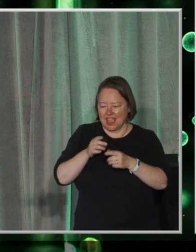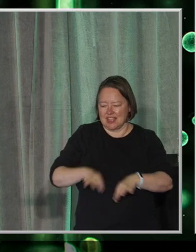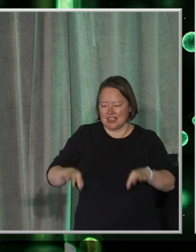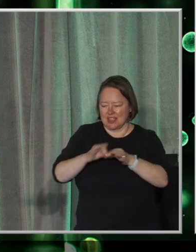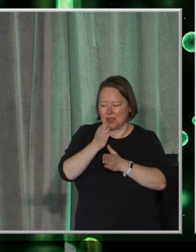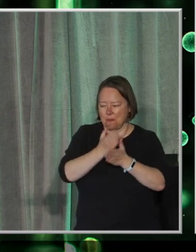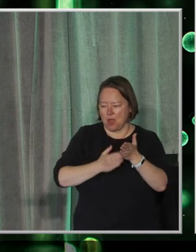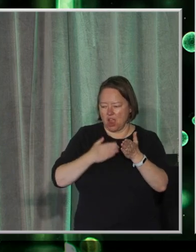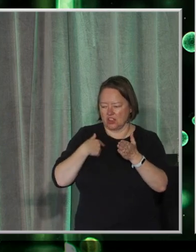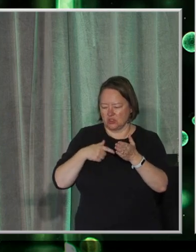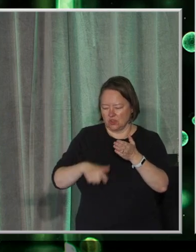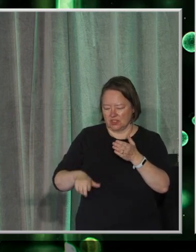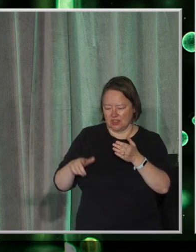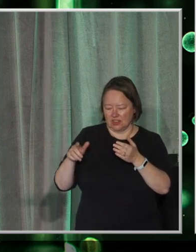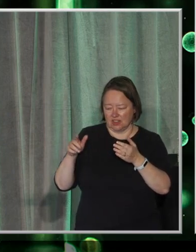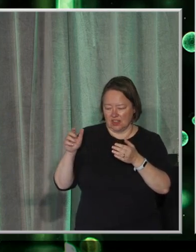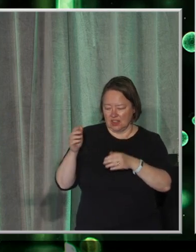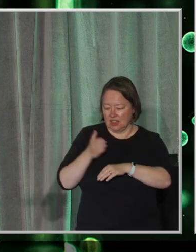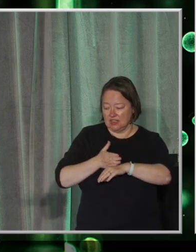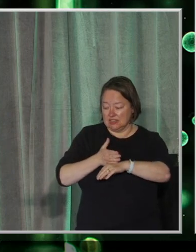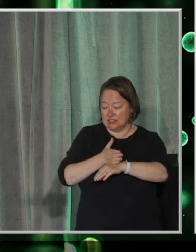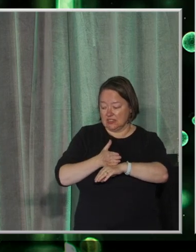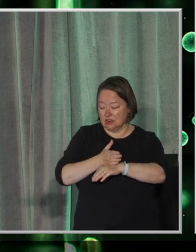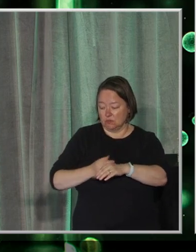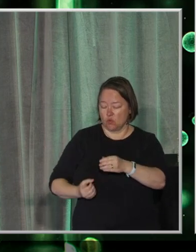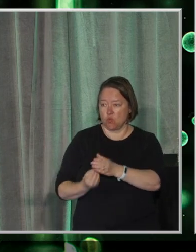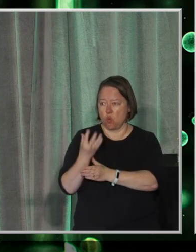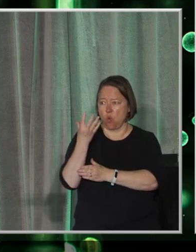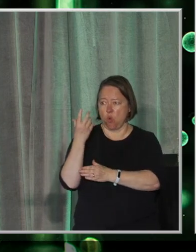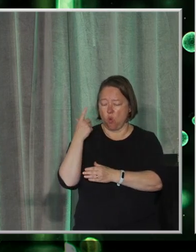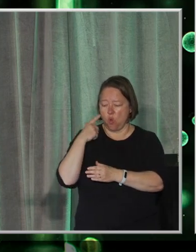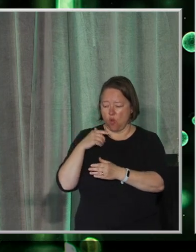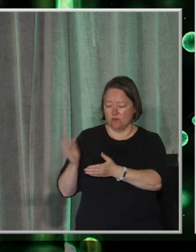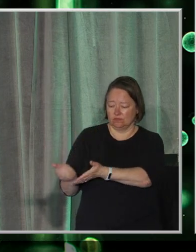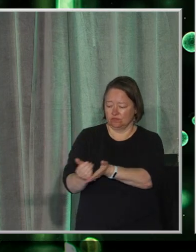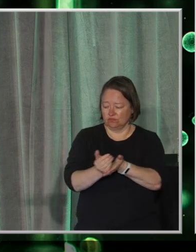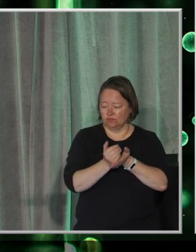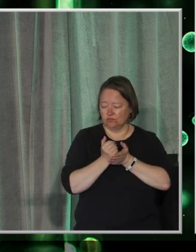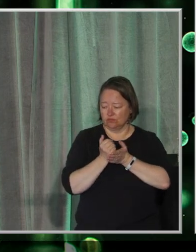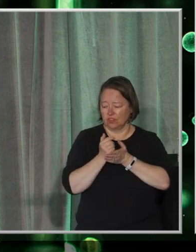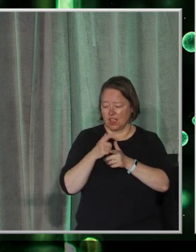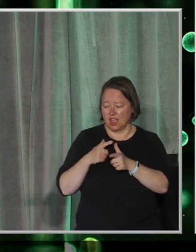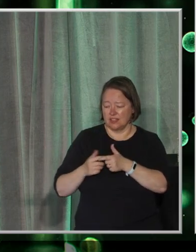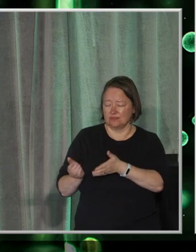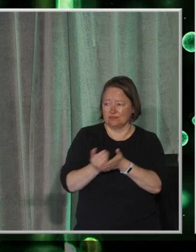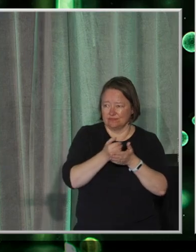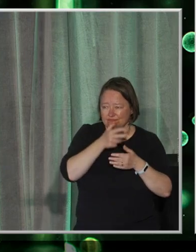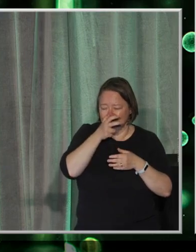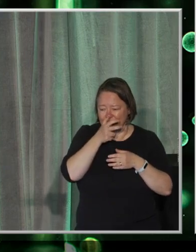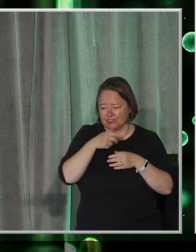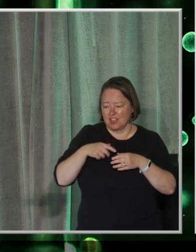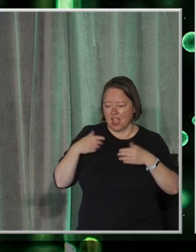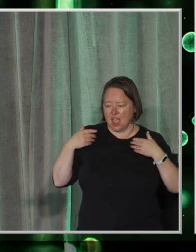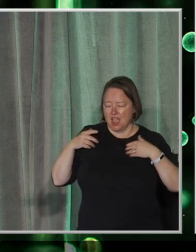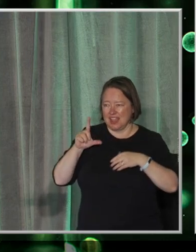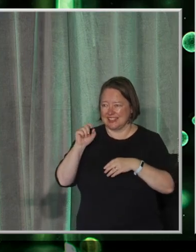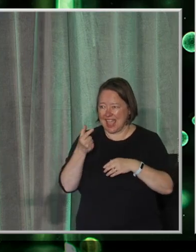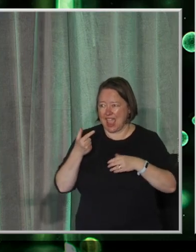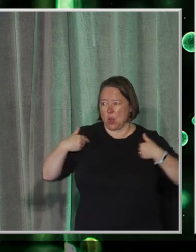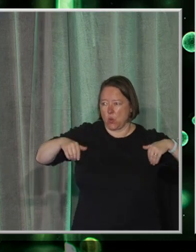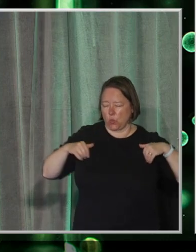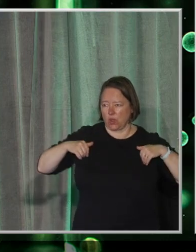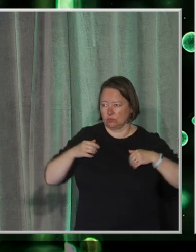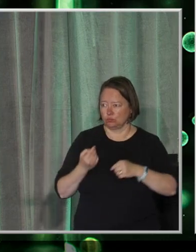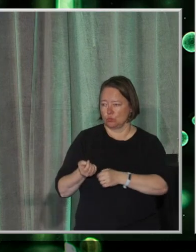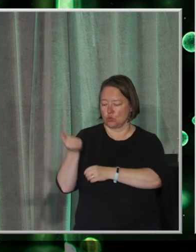as egg-laying chamber, growth chamber, together with the harvesting chamber. And upon harvesting of the insects, legs and wings will be removed from them.